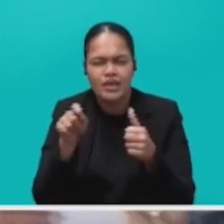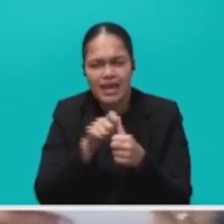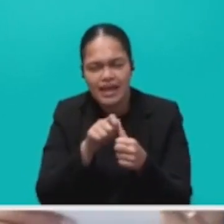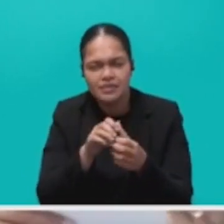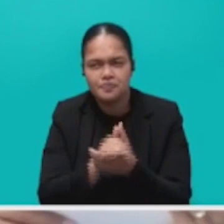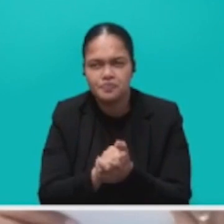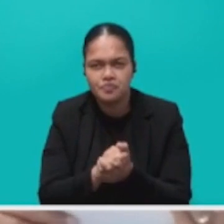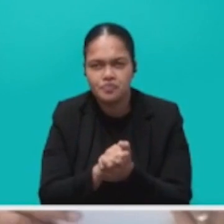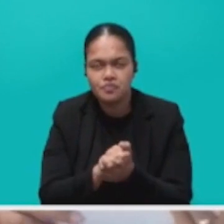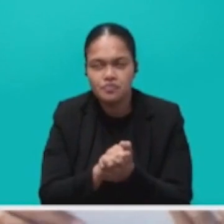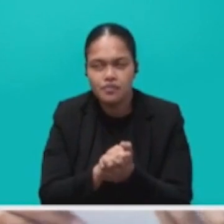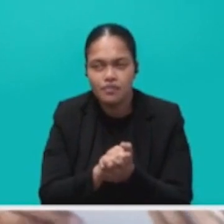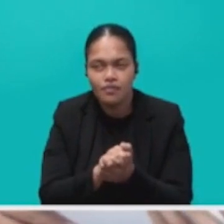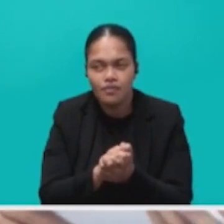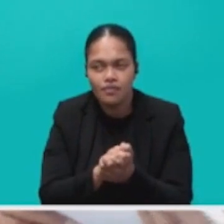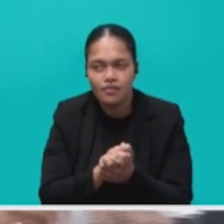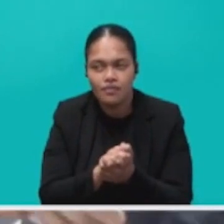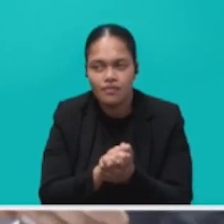the